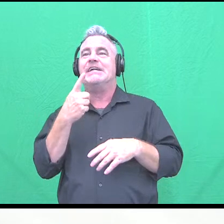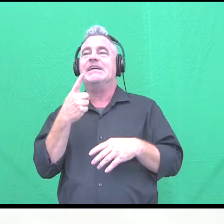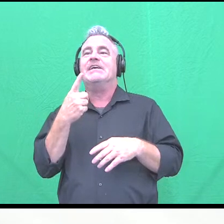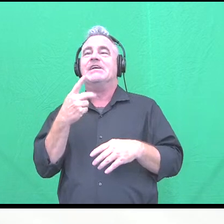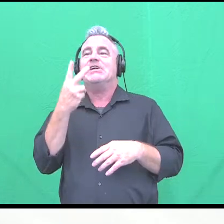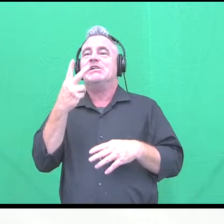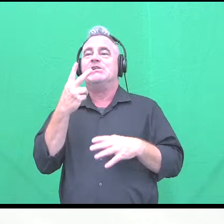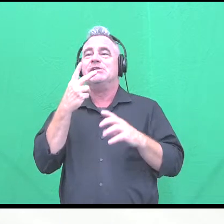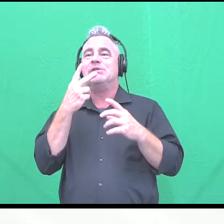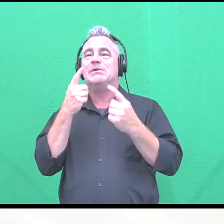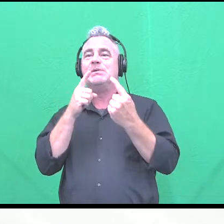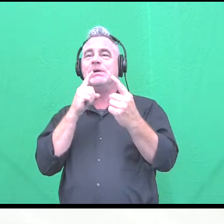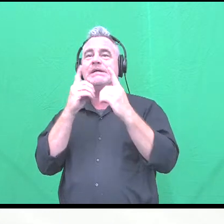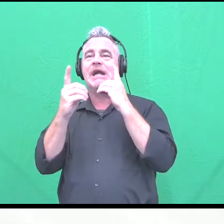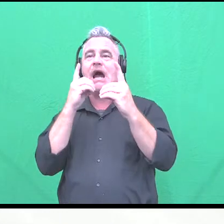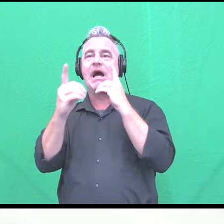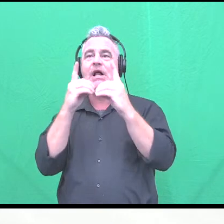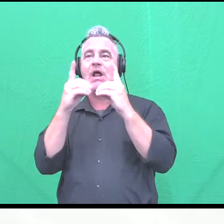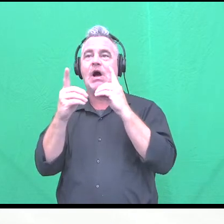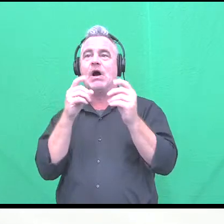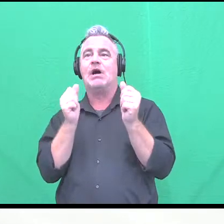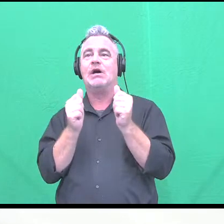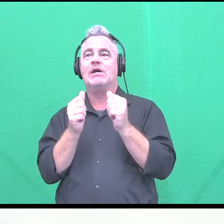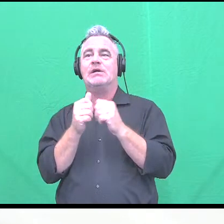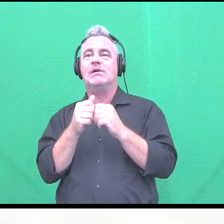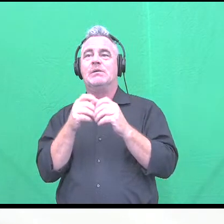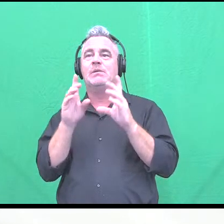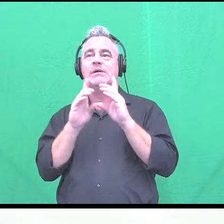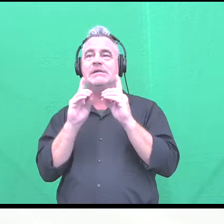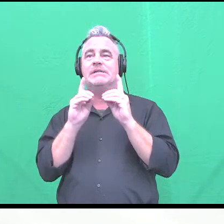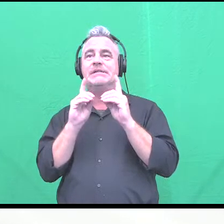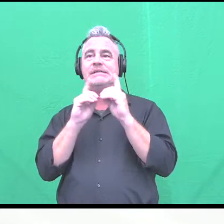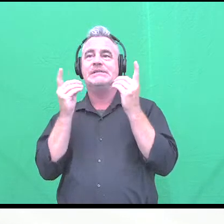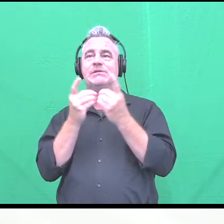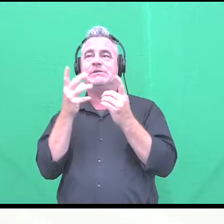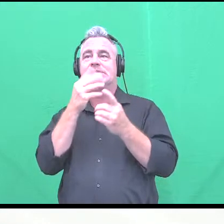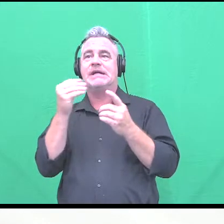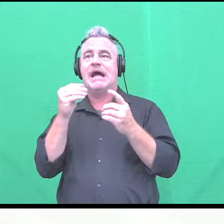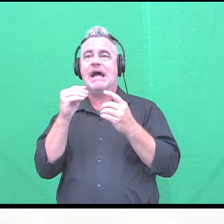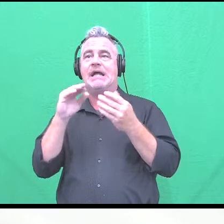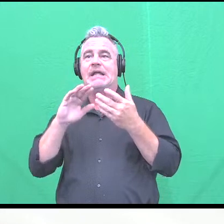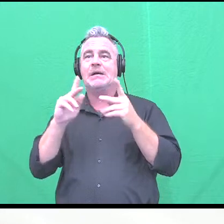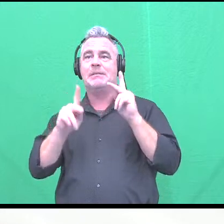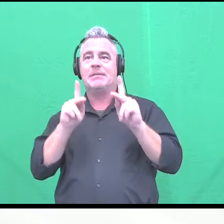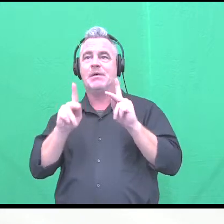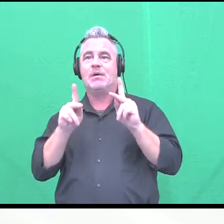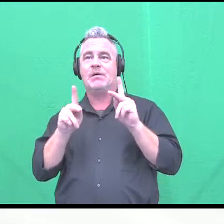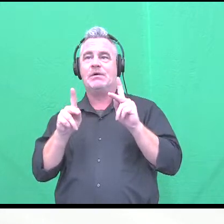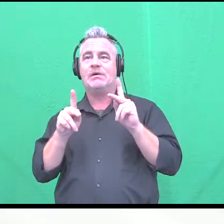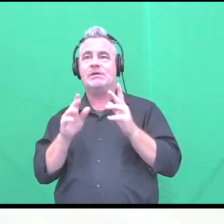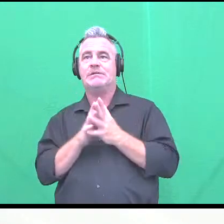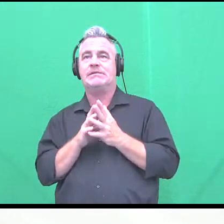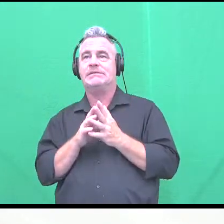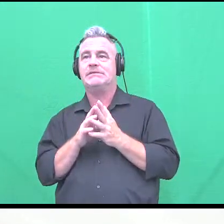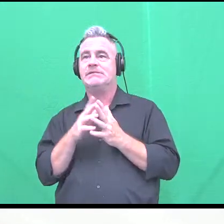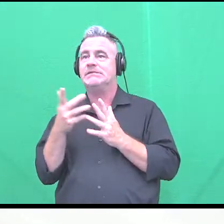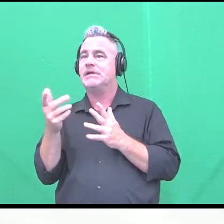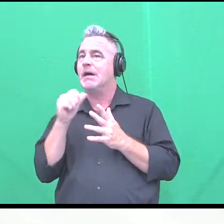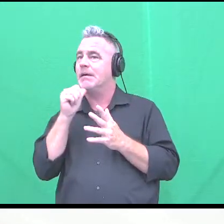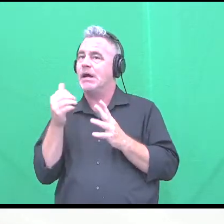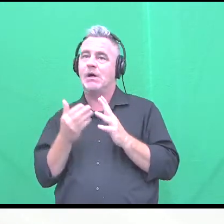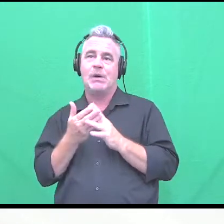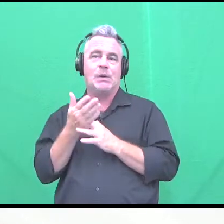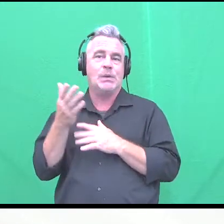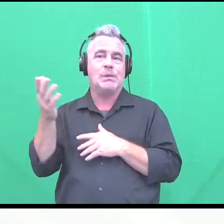dialogue between the district and the citizens that build understanding and support. Not going to go through interpretations, not going to go through the